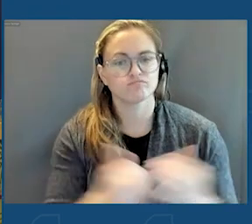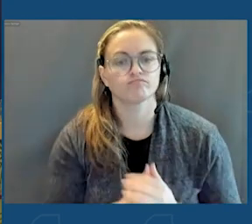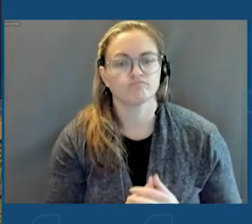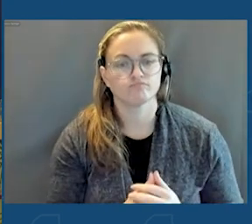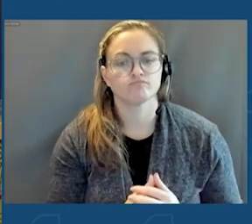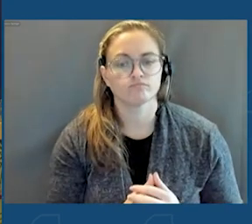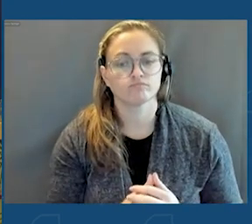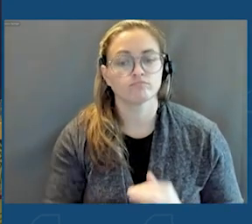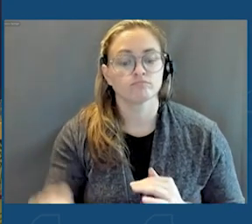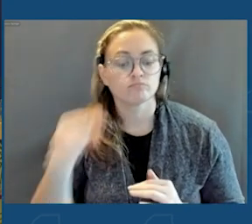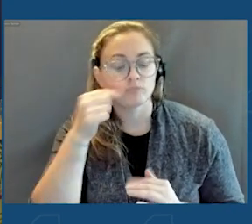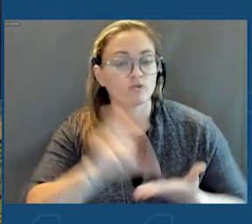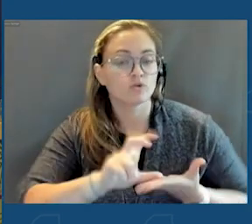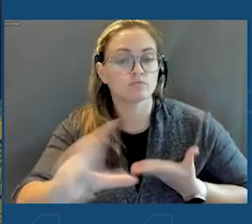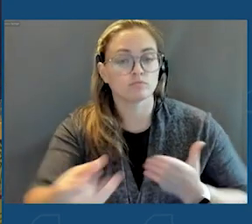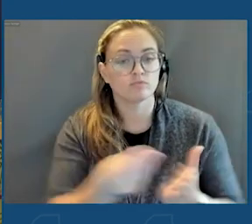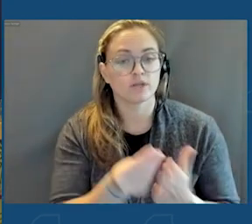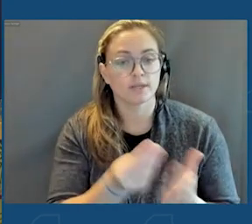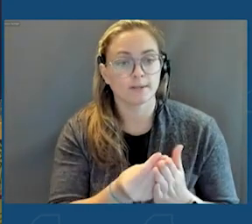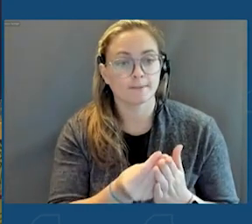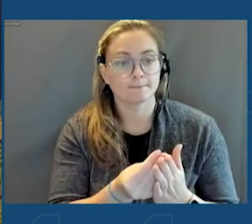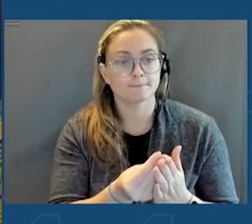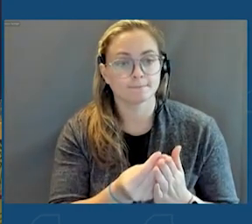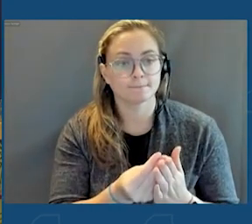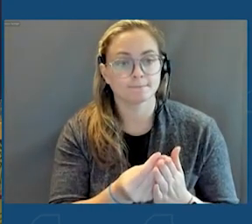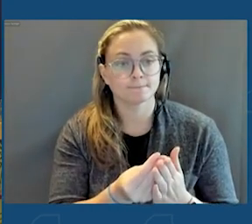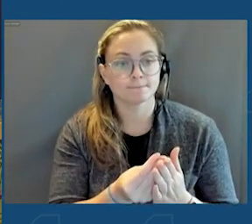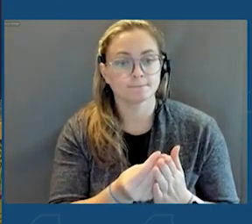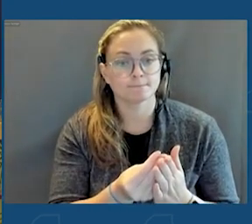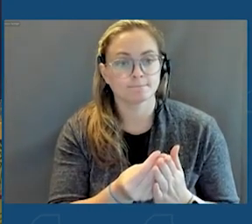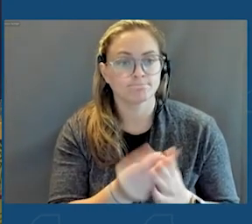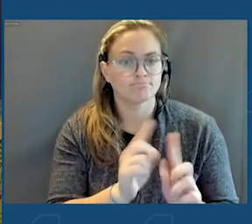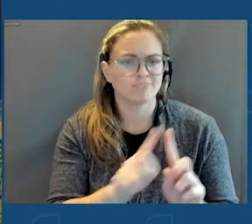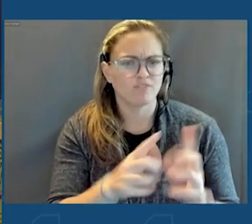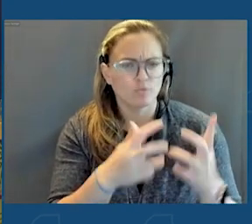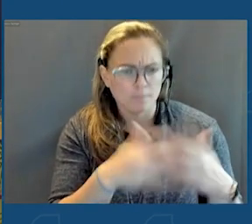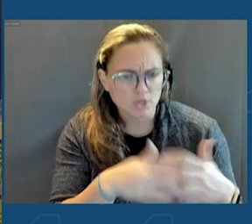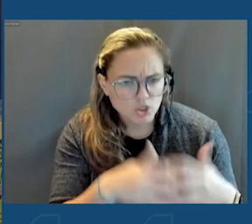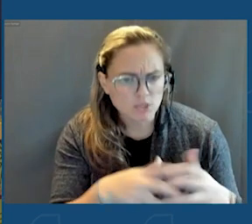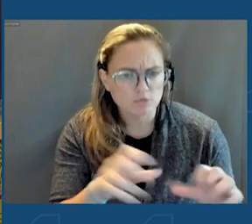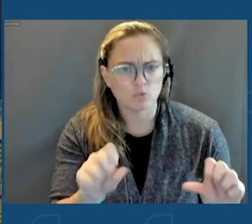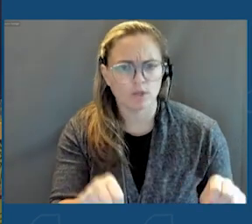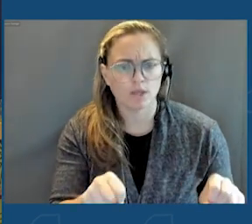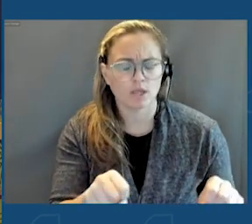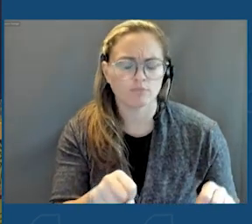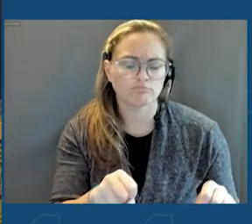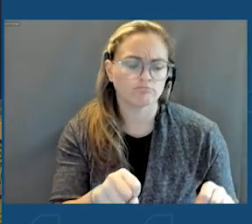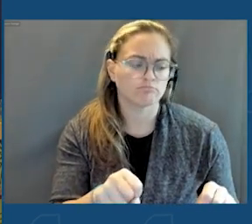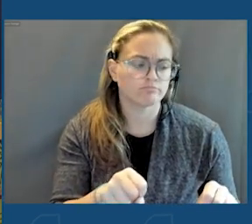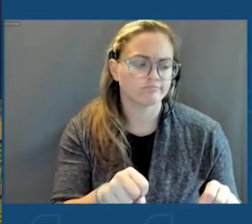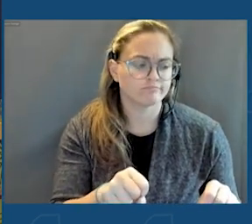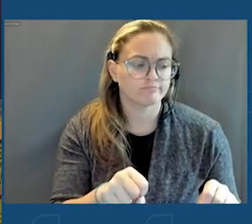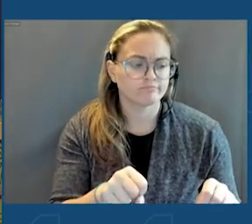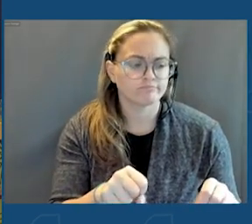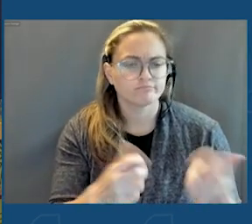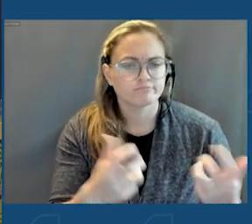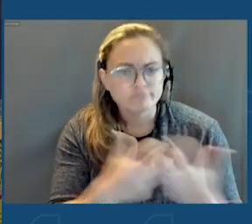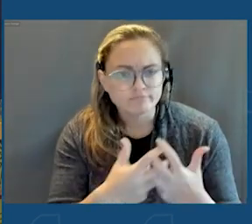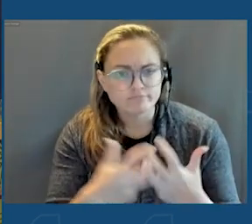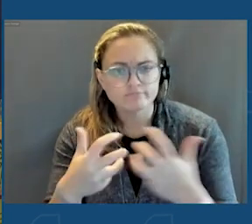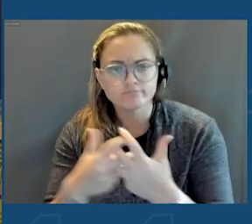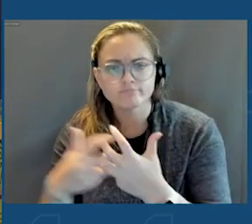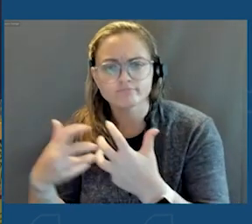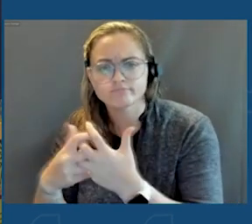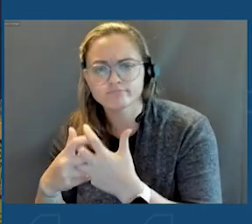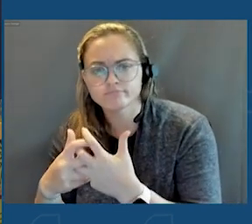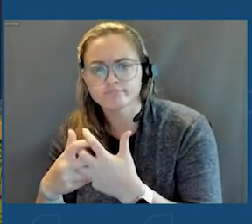governor's allocated funding, put NIBIN machines in here, so we're able to match ballistics from crime